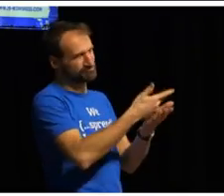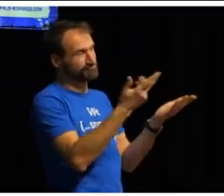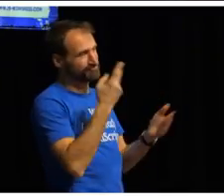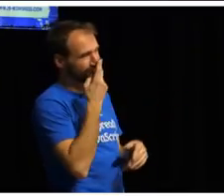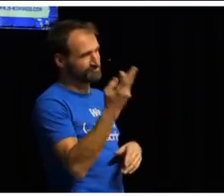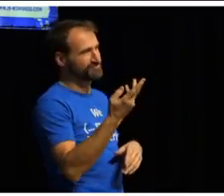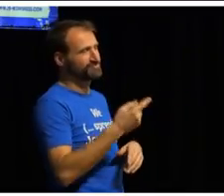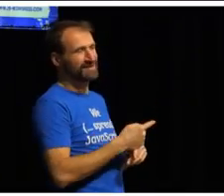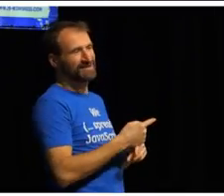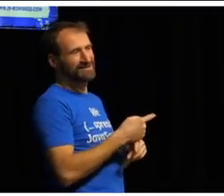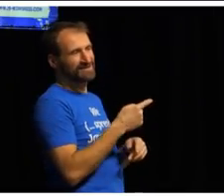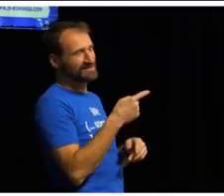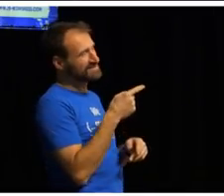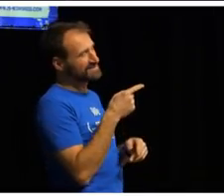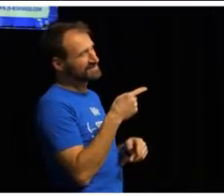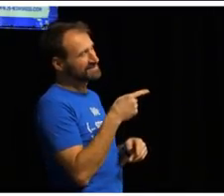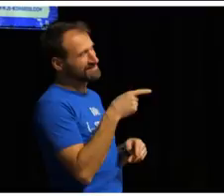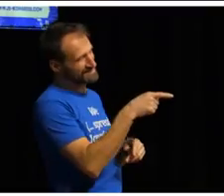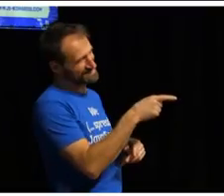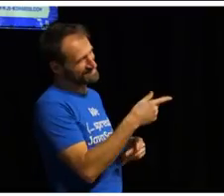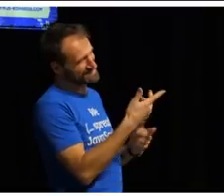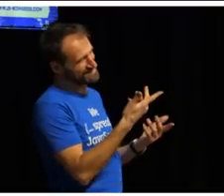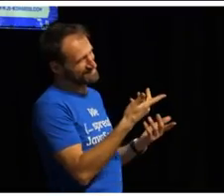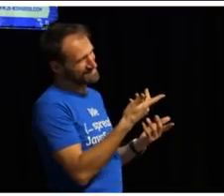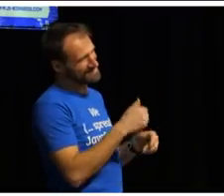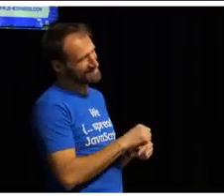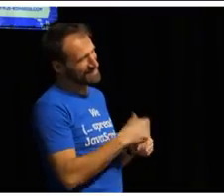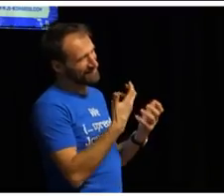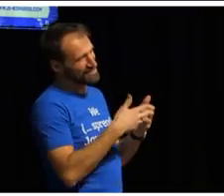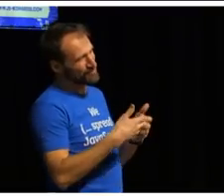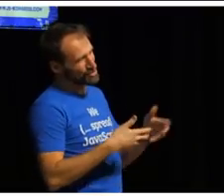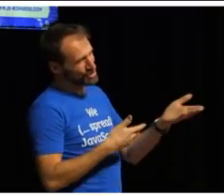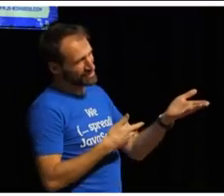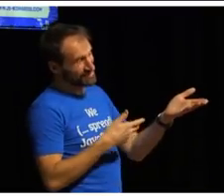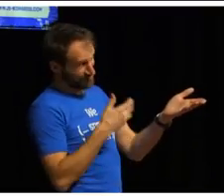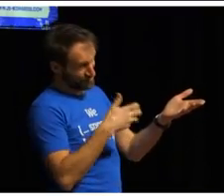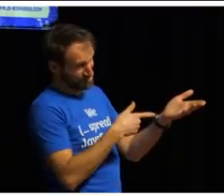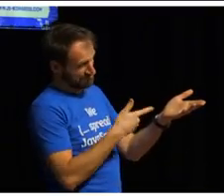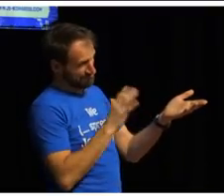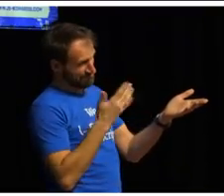This is the state of the art in robotics. Okay. Thanks a lot.